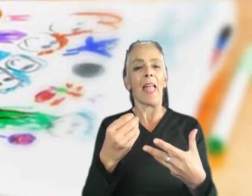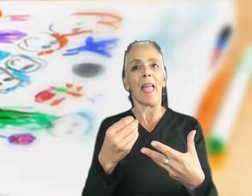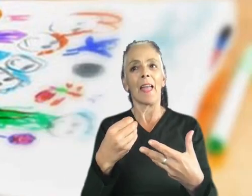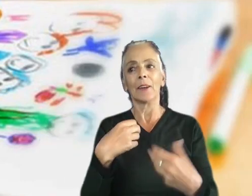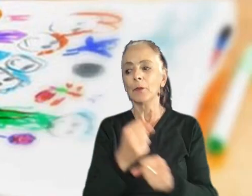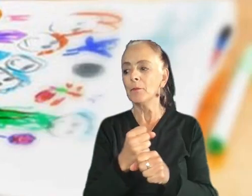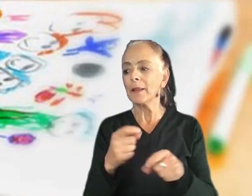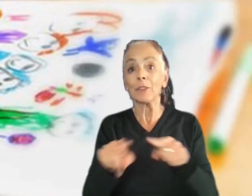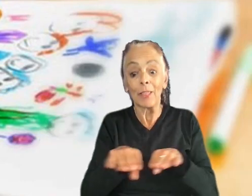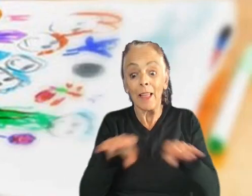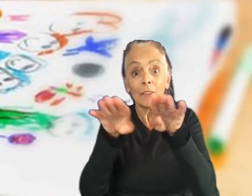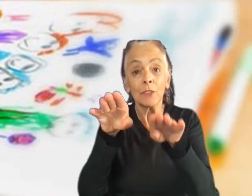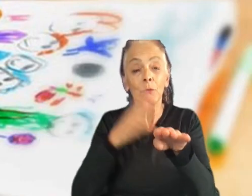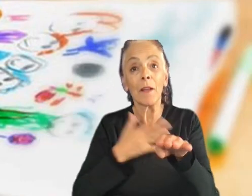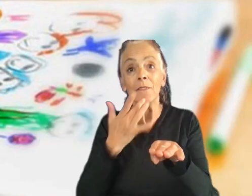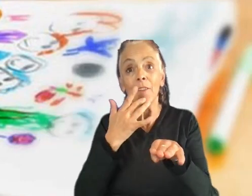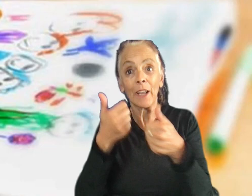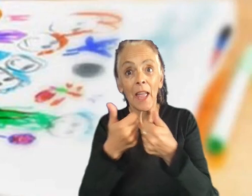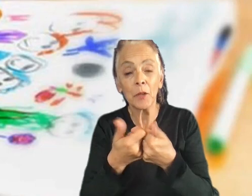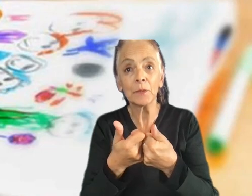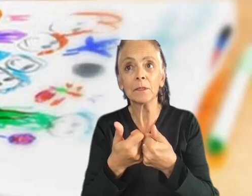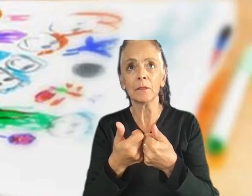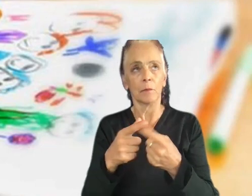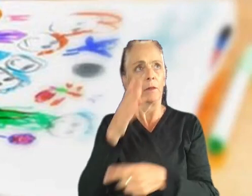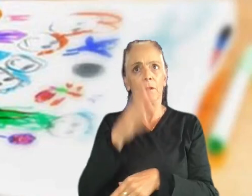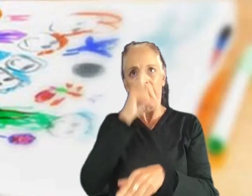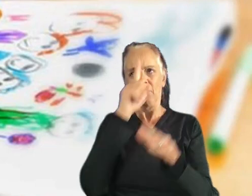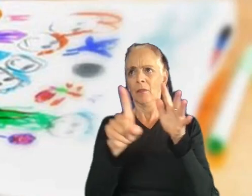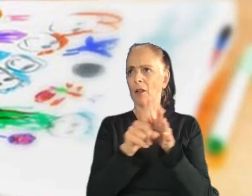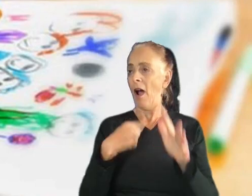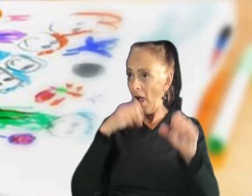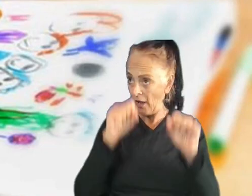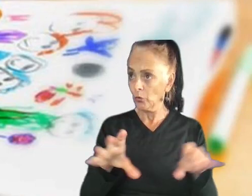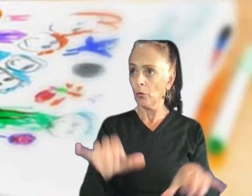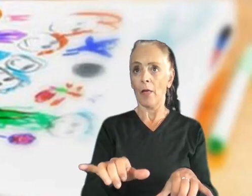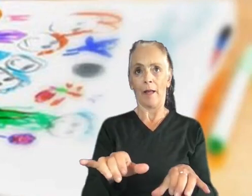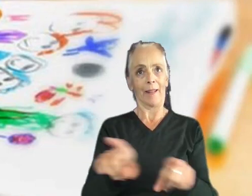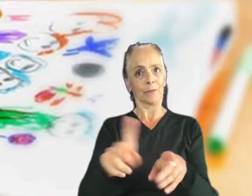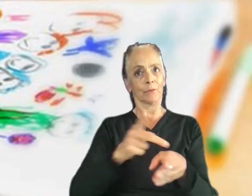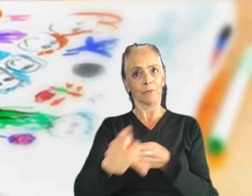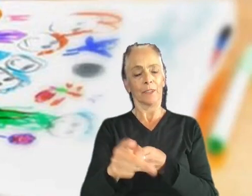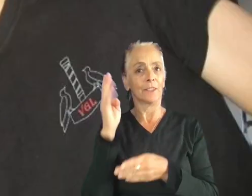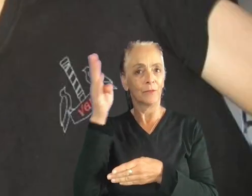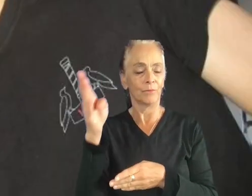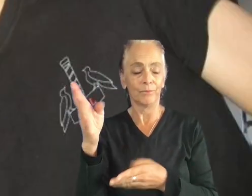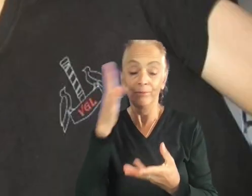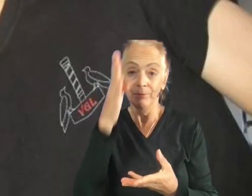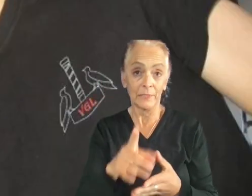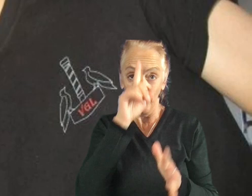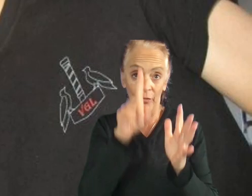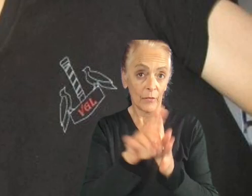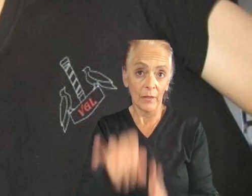favorite video games. And yet, the thought never crossed my mind that I could do this professionally someday.